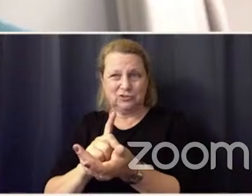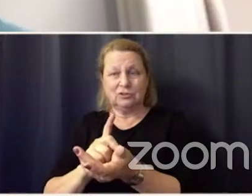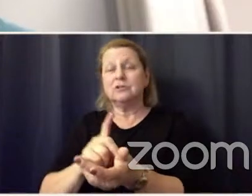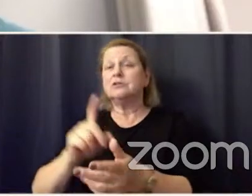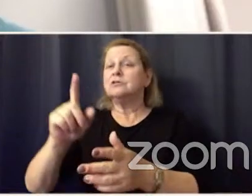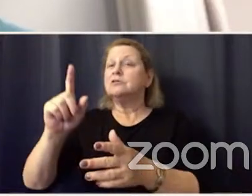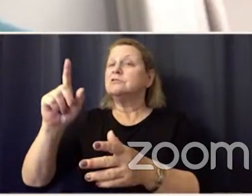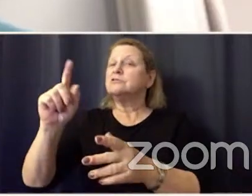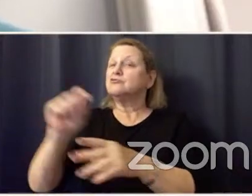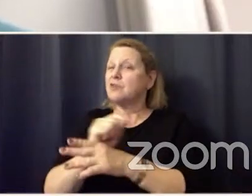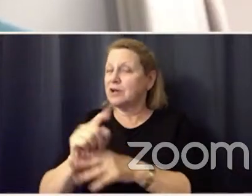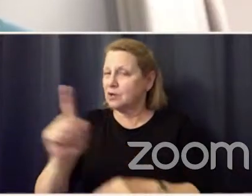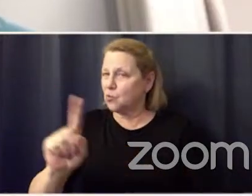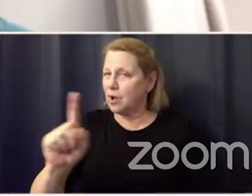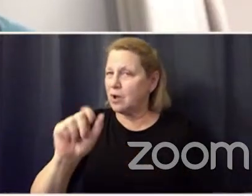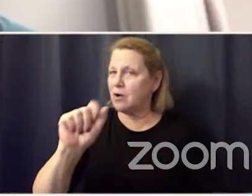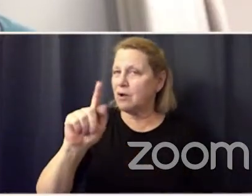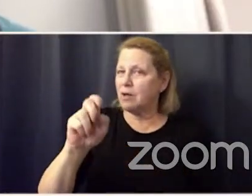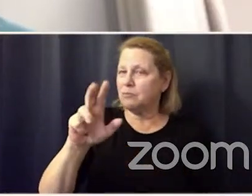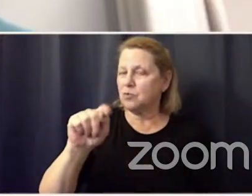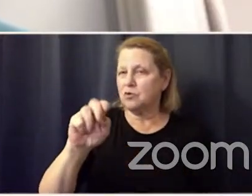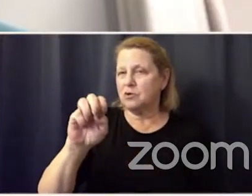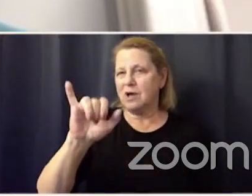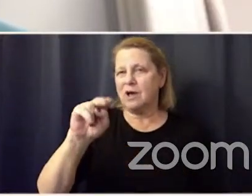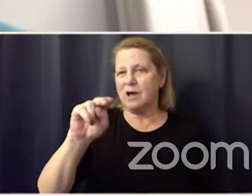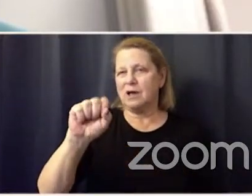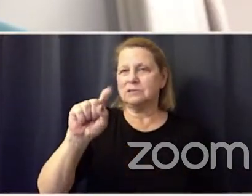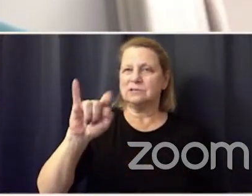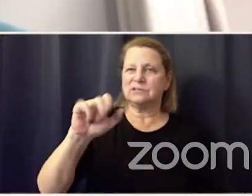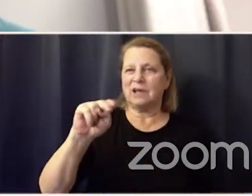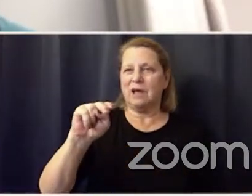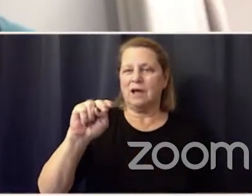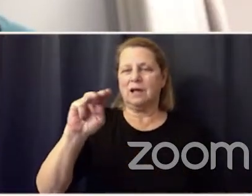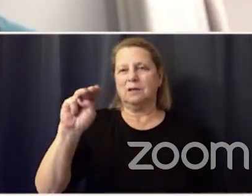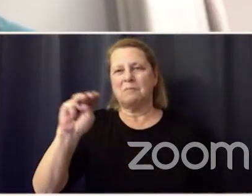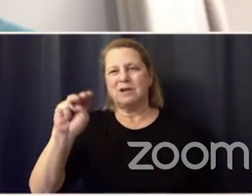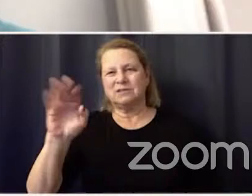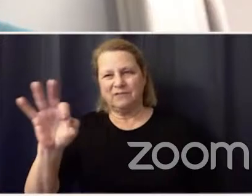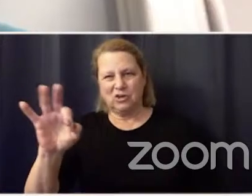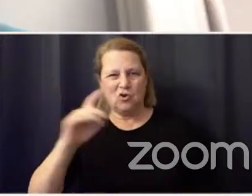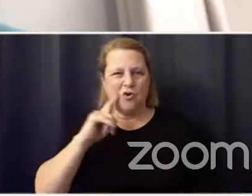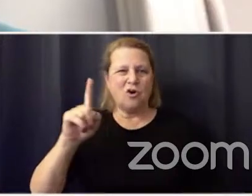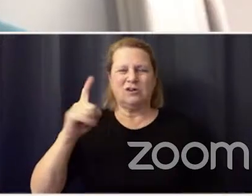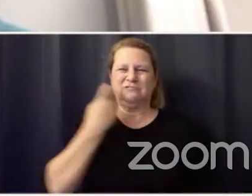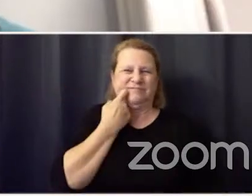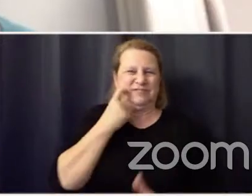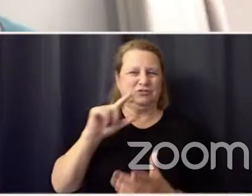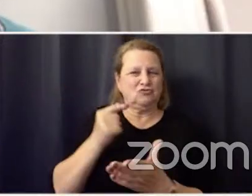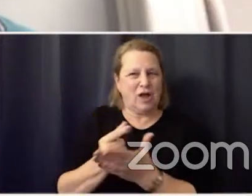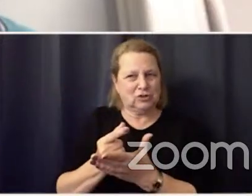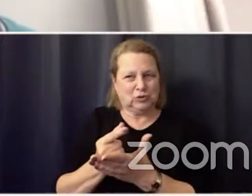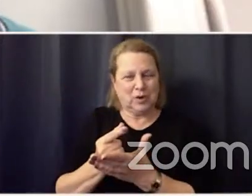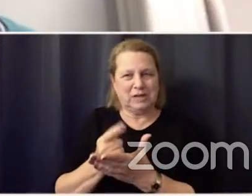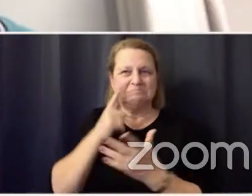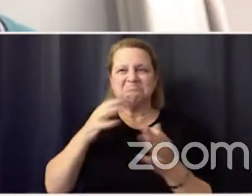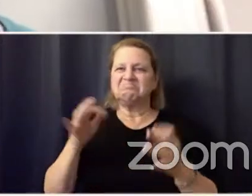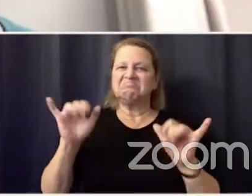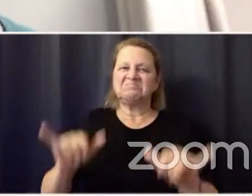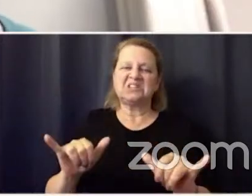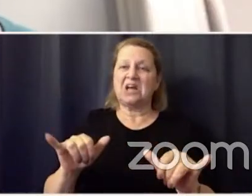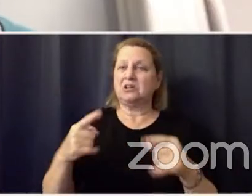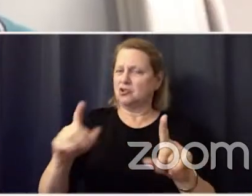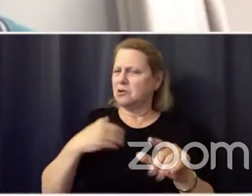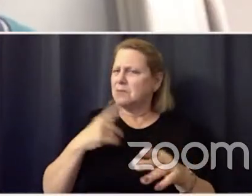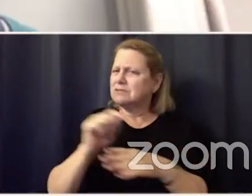OBGYN training program at Albert Einstein Montefiore, where I recently graduated, and I have decided to stay. During the course of